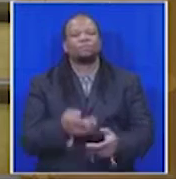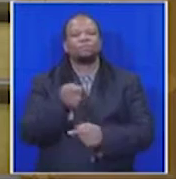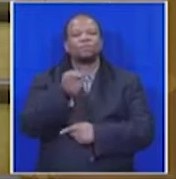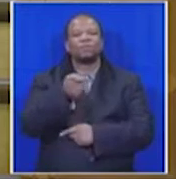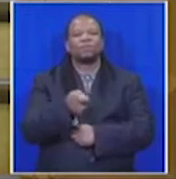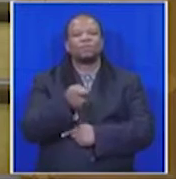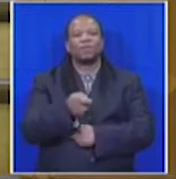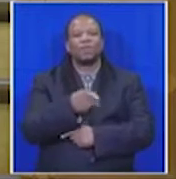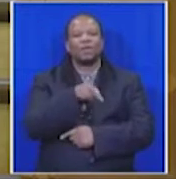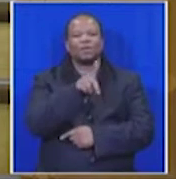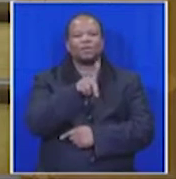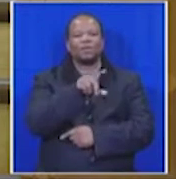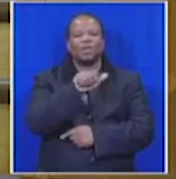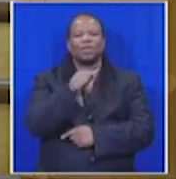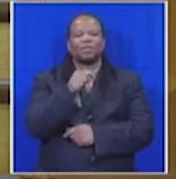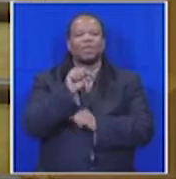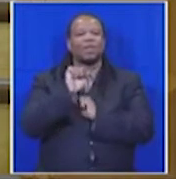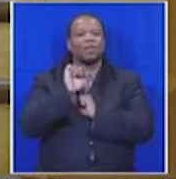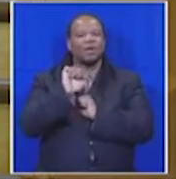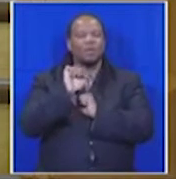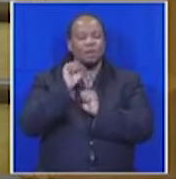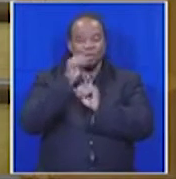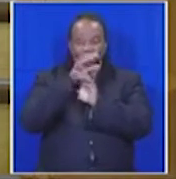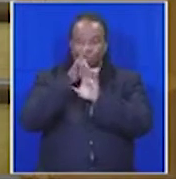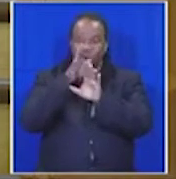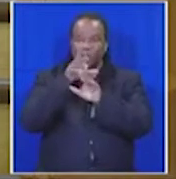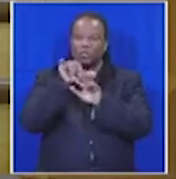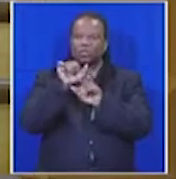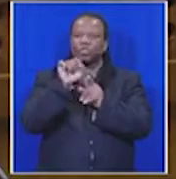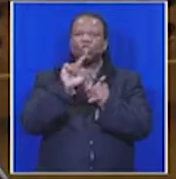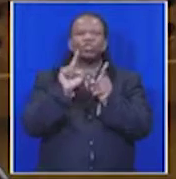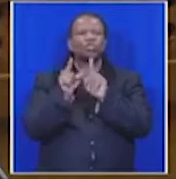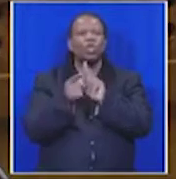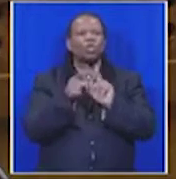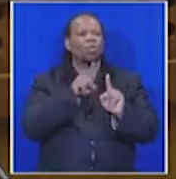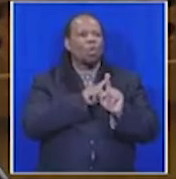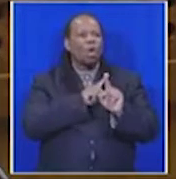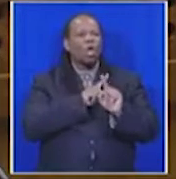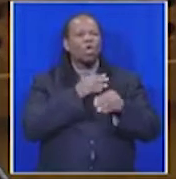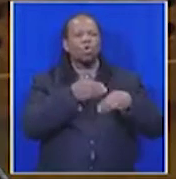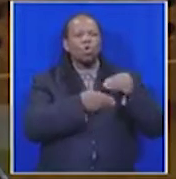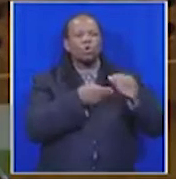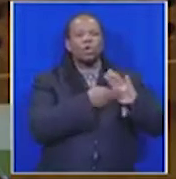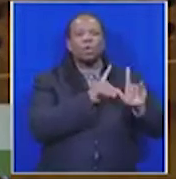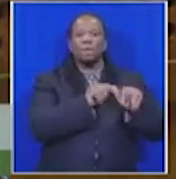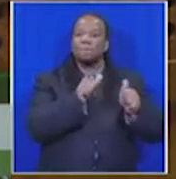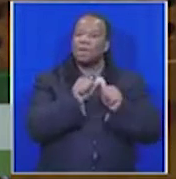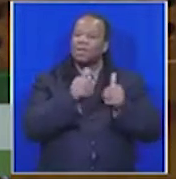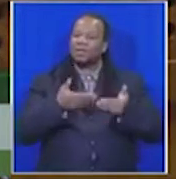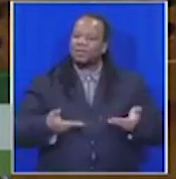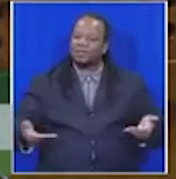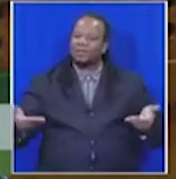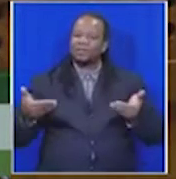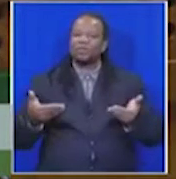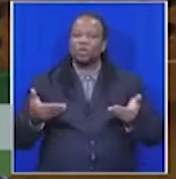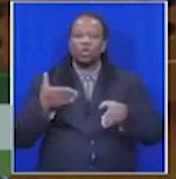the DA's campaign in this election focused on change that stops corruption, delivers better services and creates jobs, because